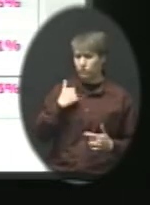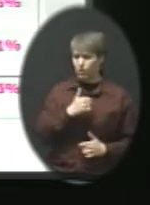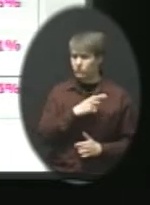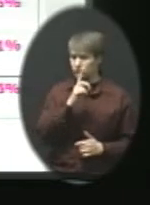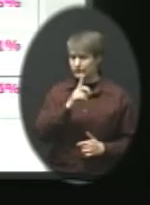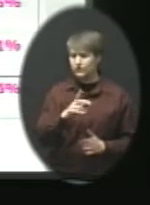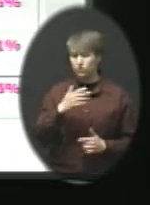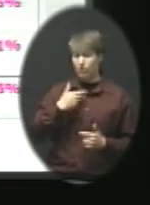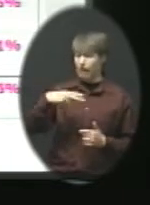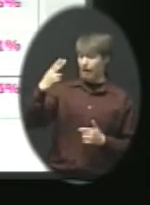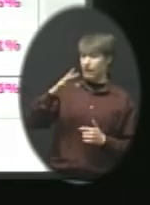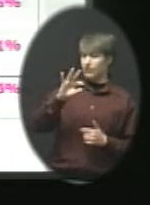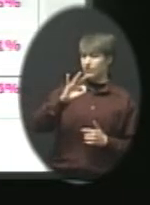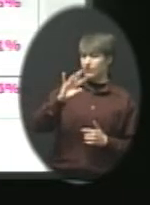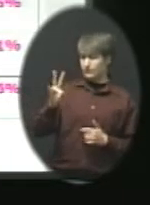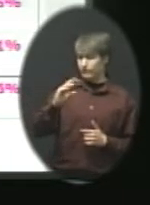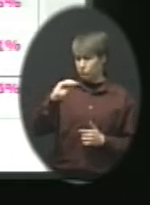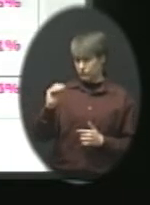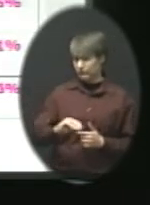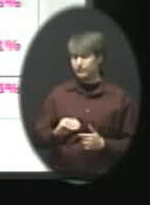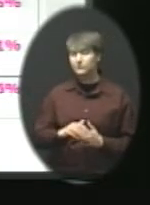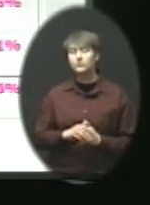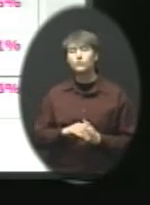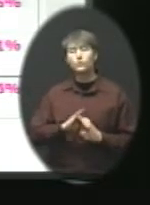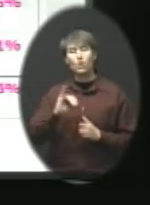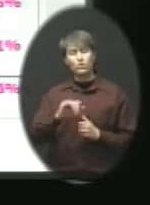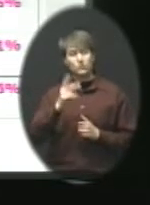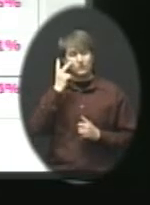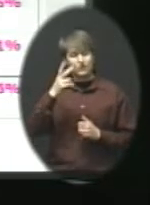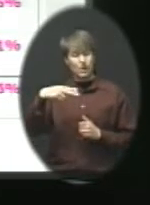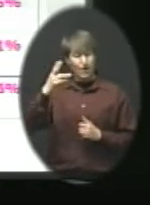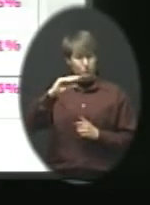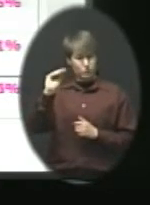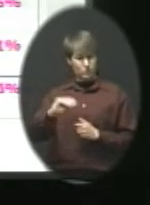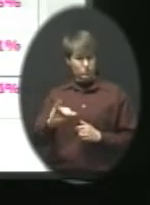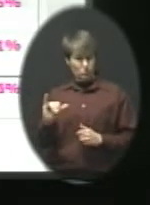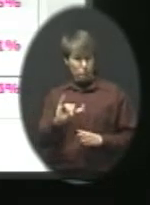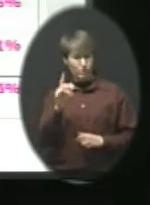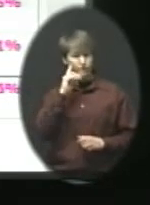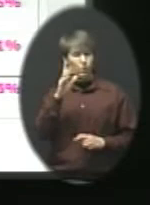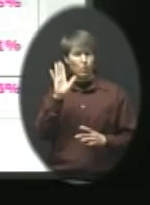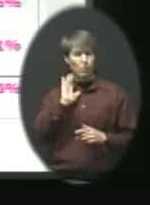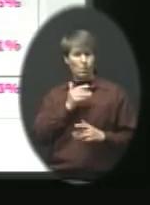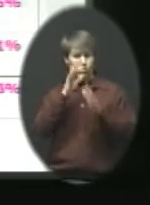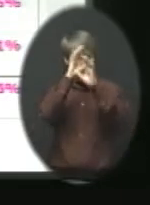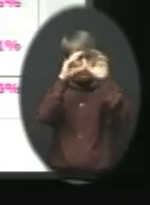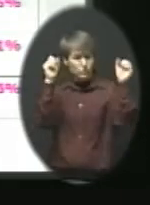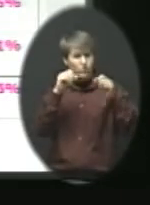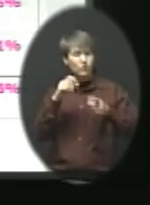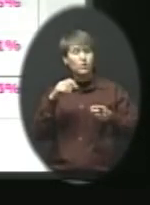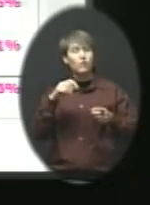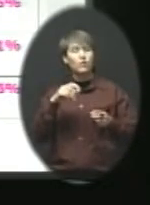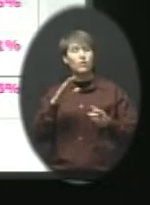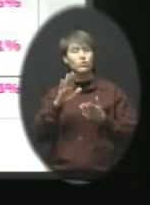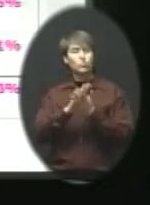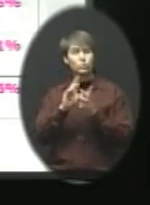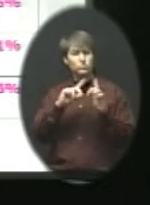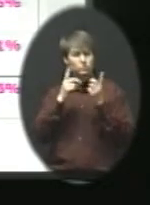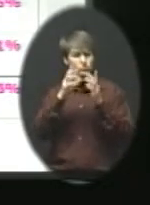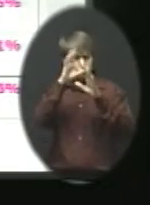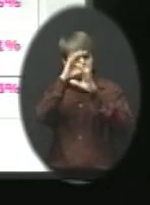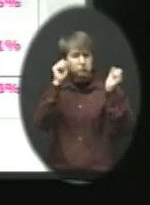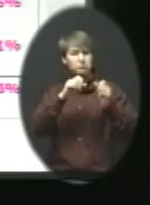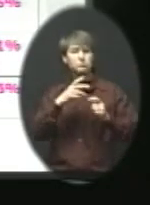high at a 97%. And you can see also a very high percentage for our superintendent wanted to take a more thorough look at